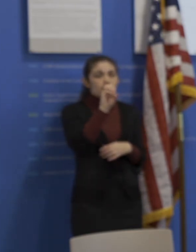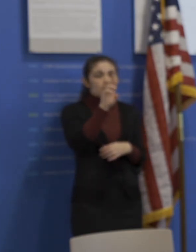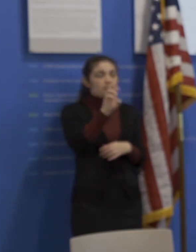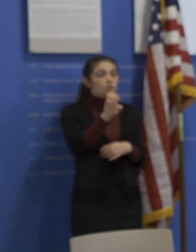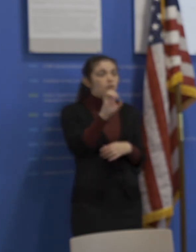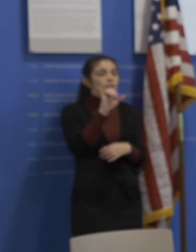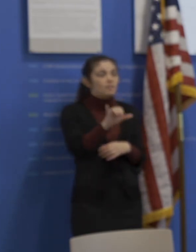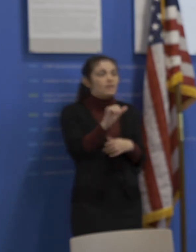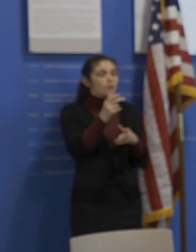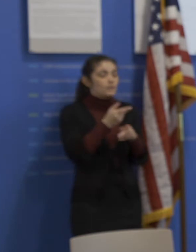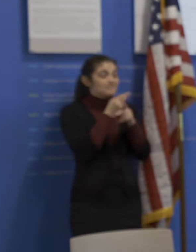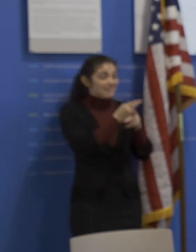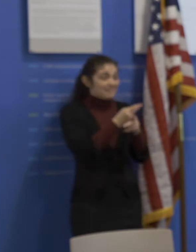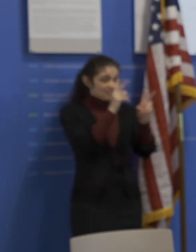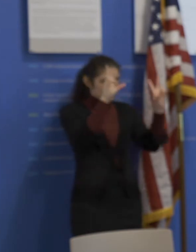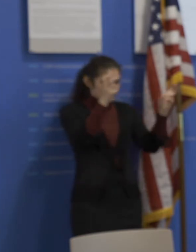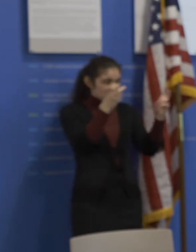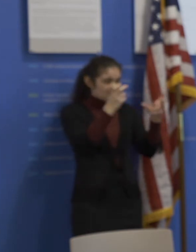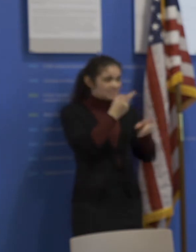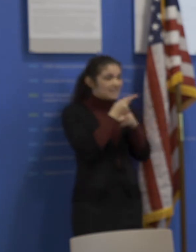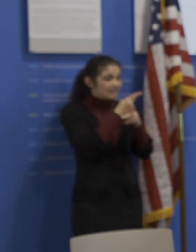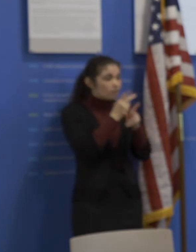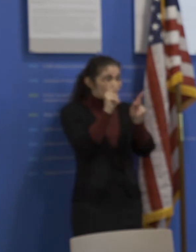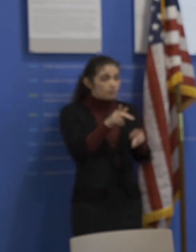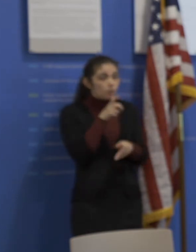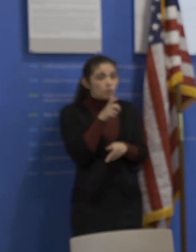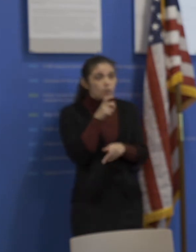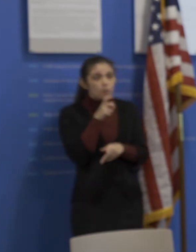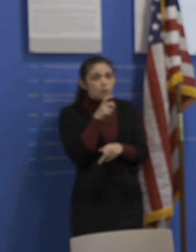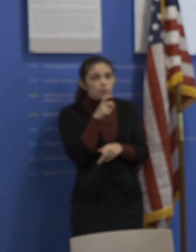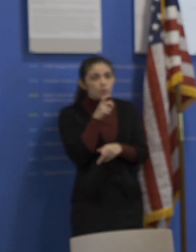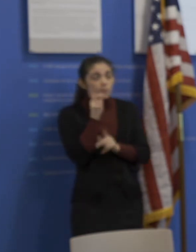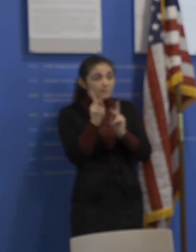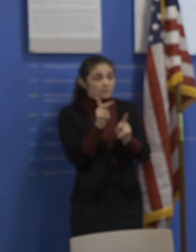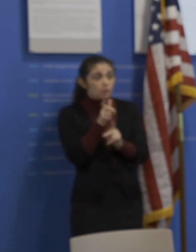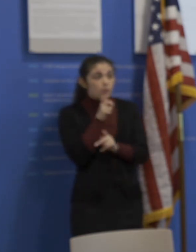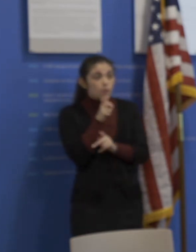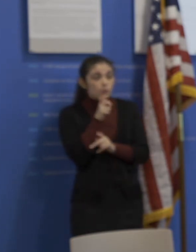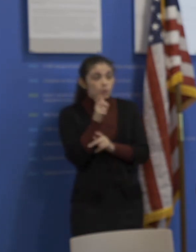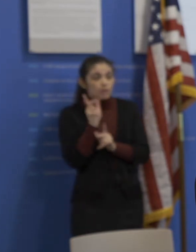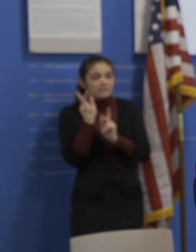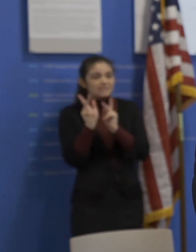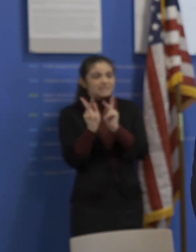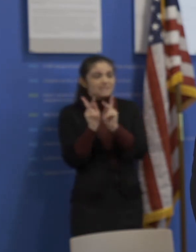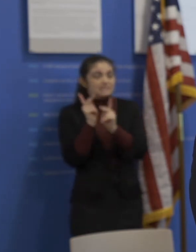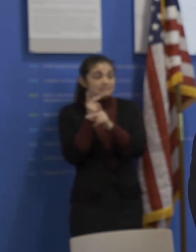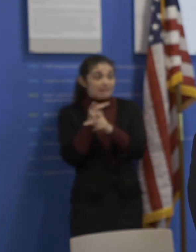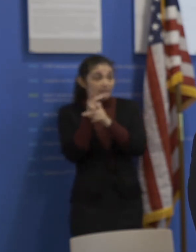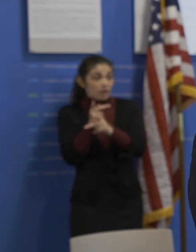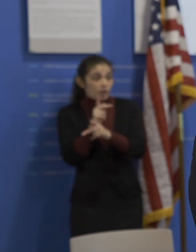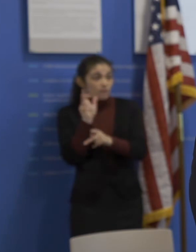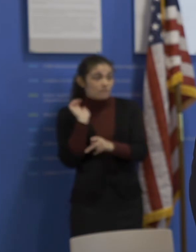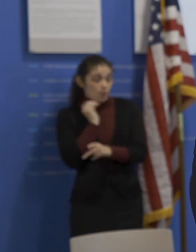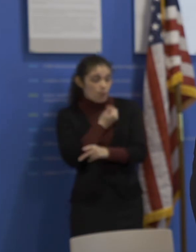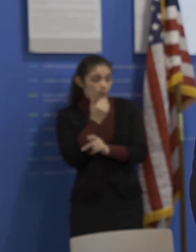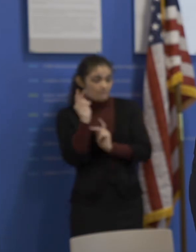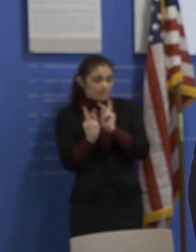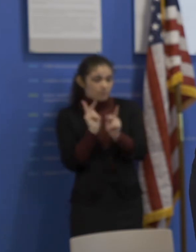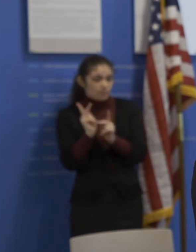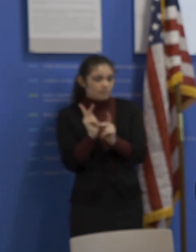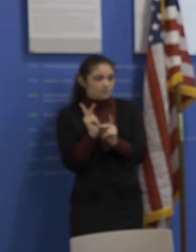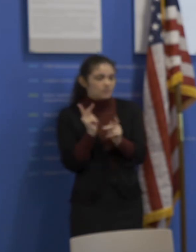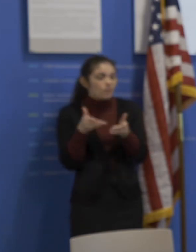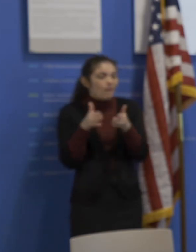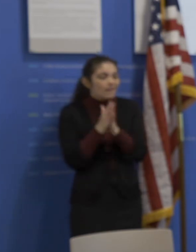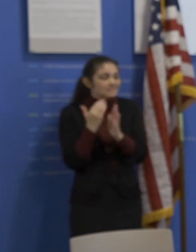an effort to take care of people who take care of people. To take care of people who take care of people. The village is asking donors